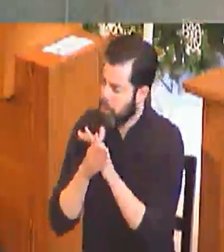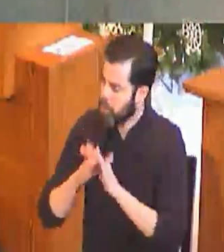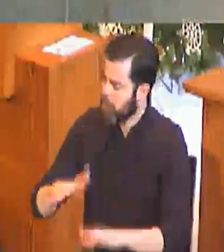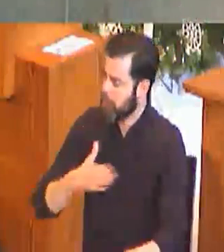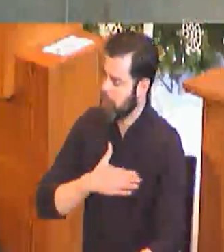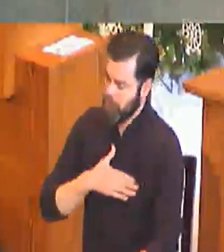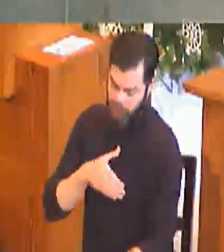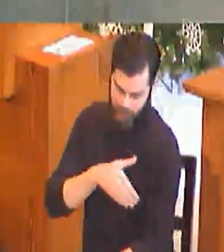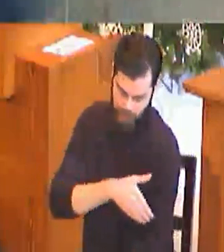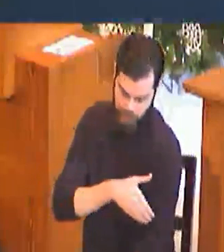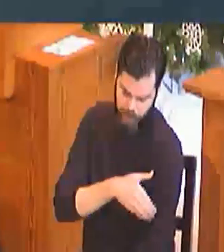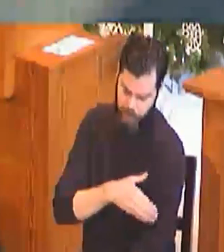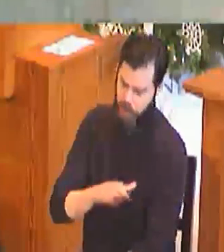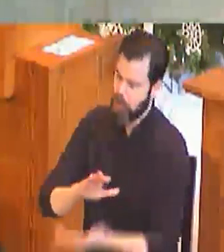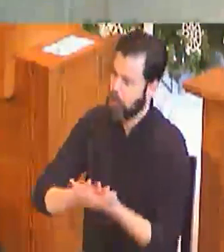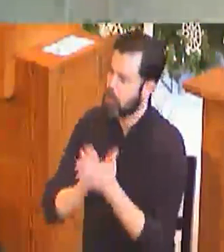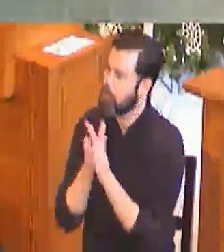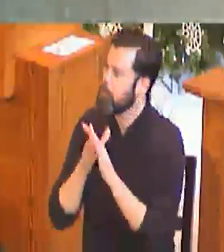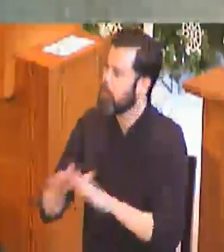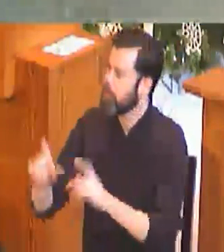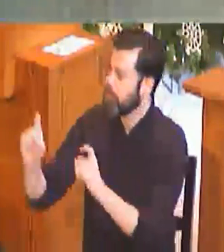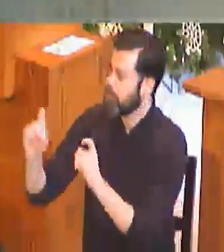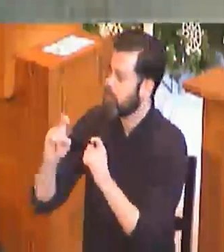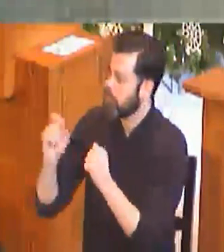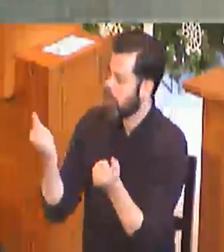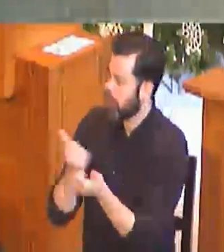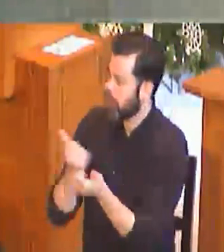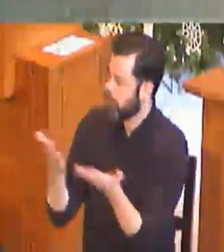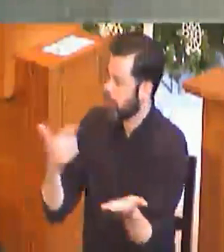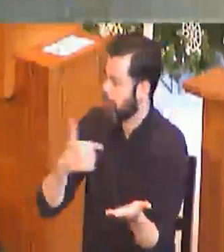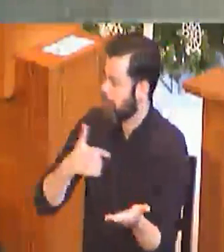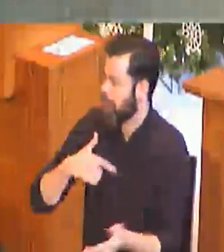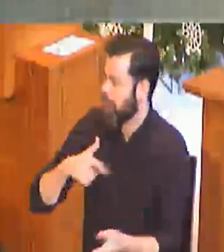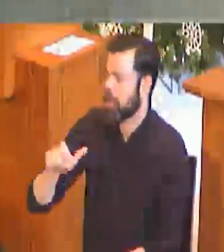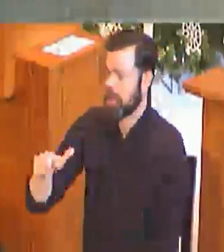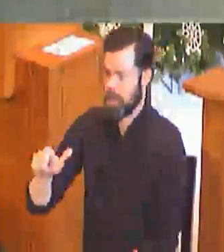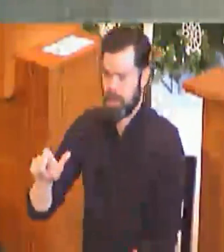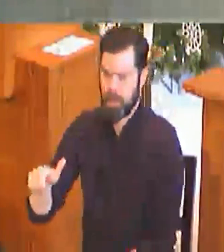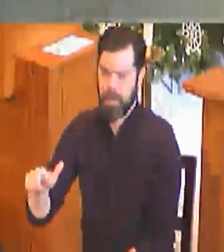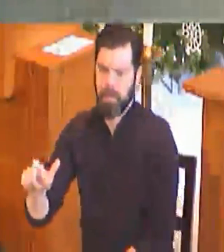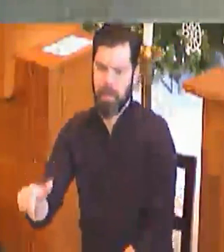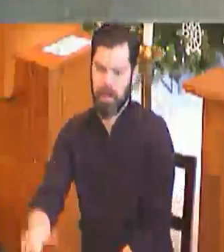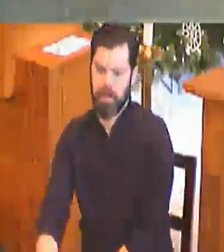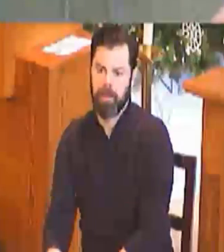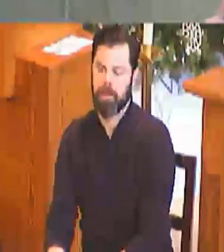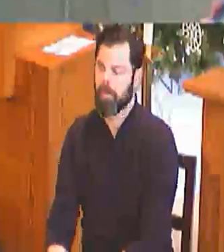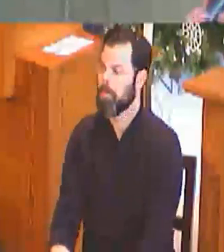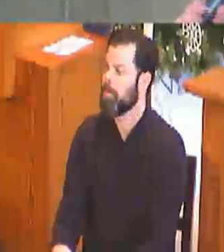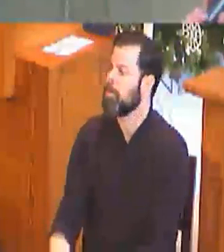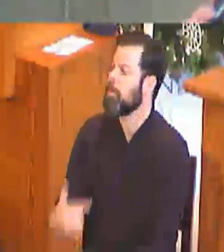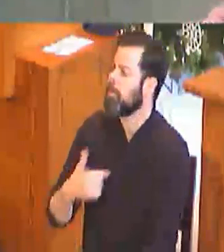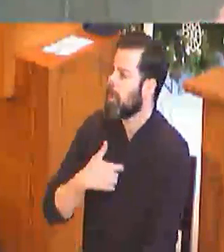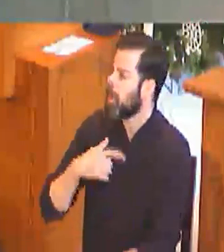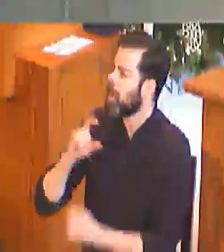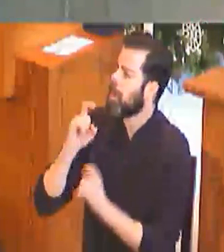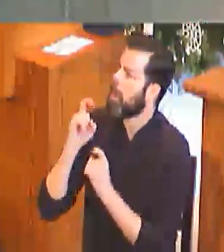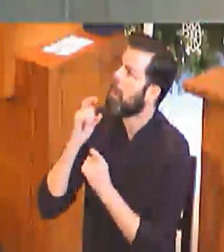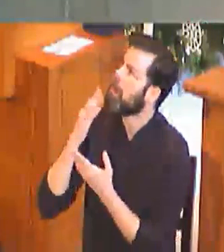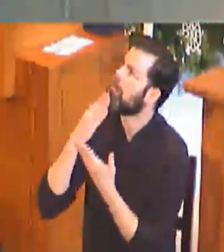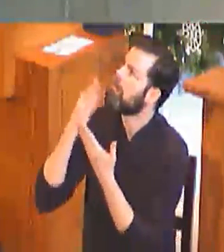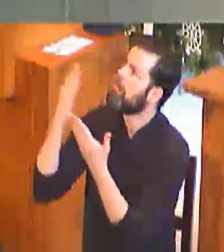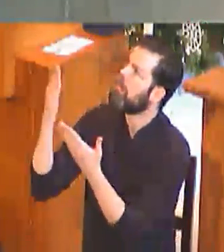power. Peace gives me everything I need. So I give